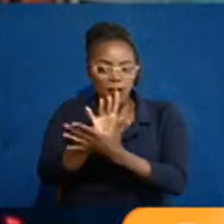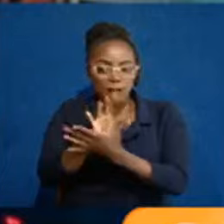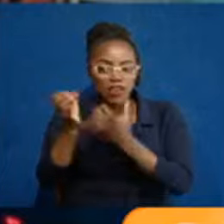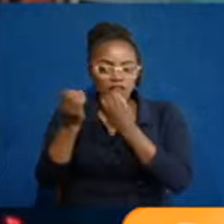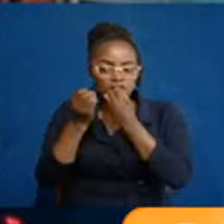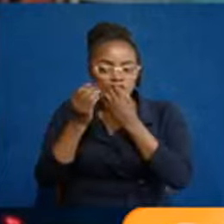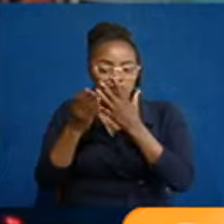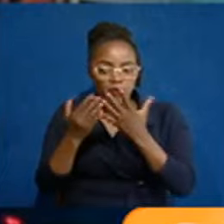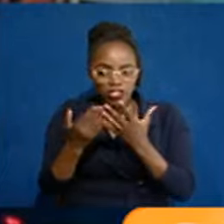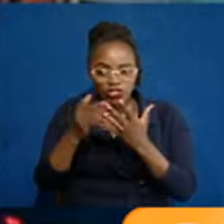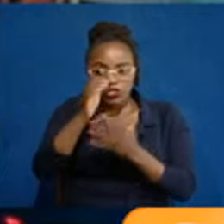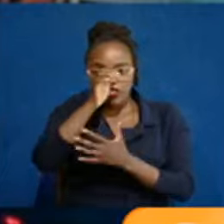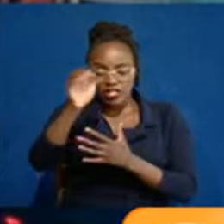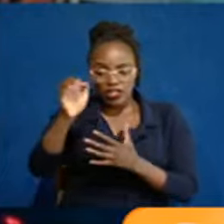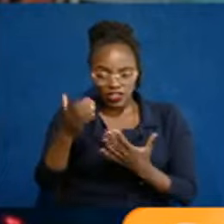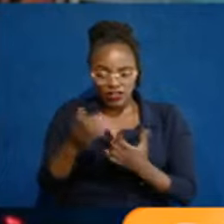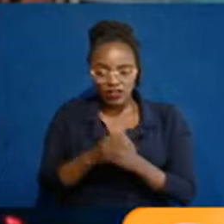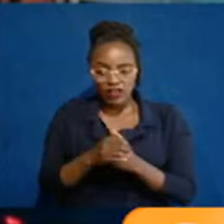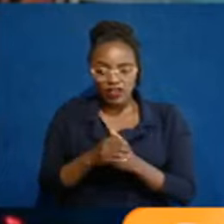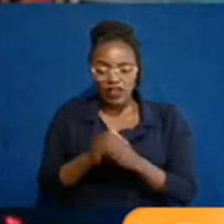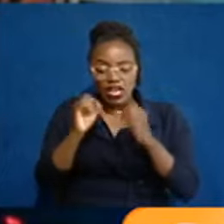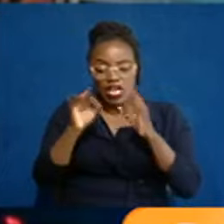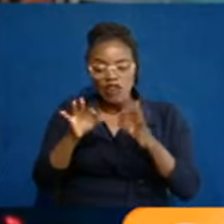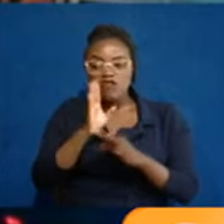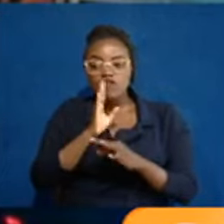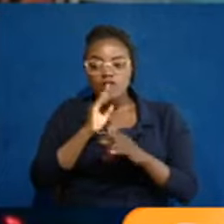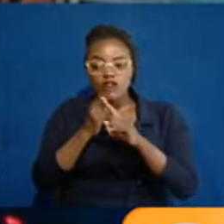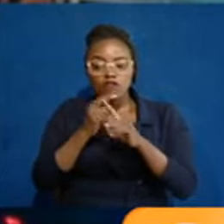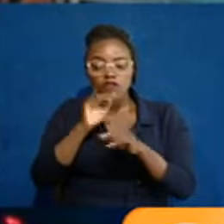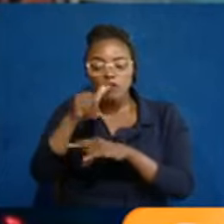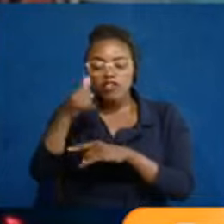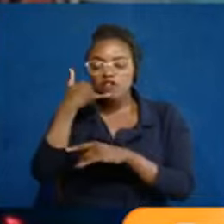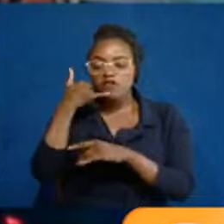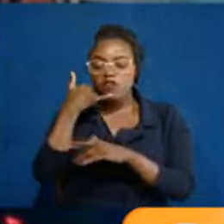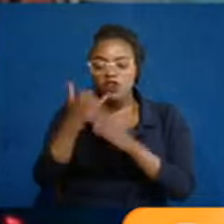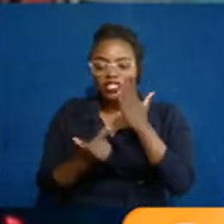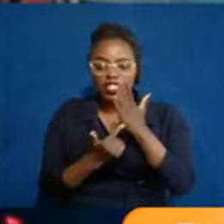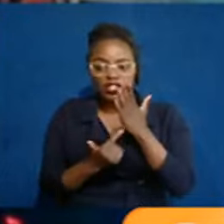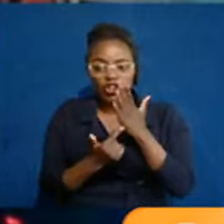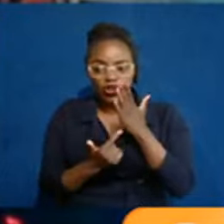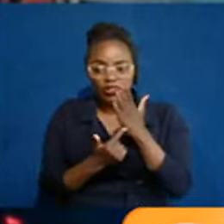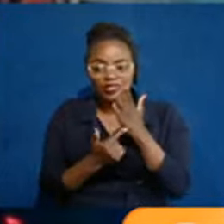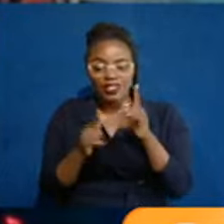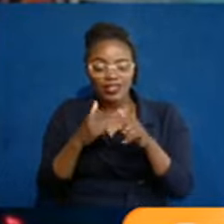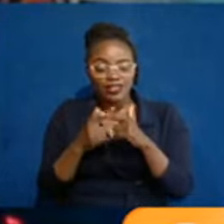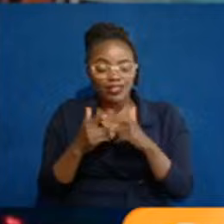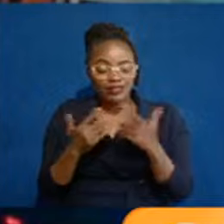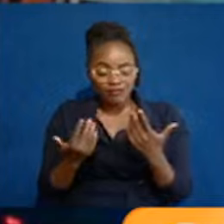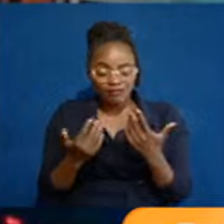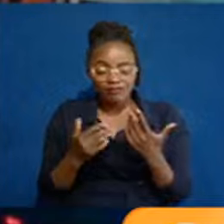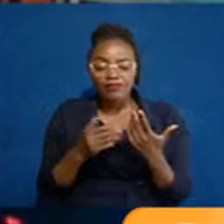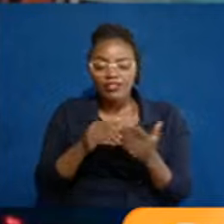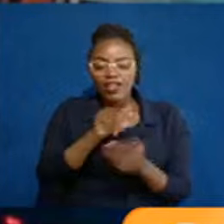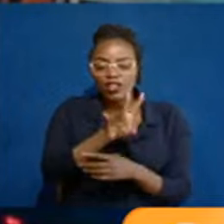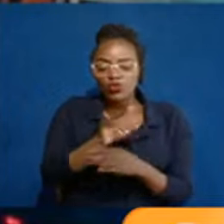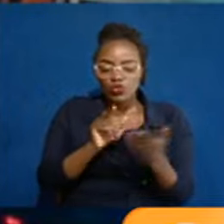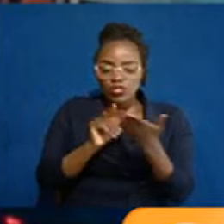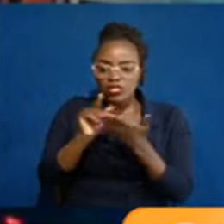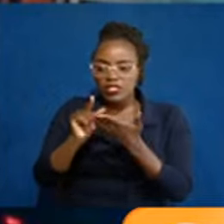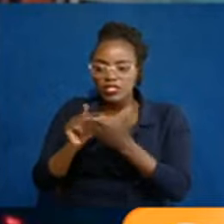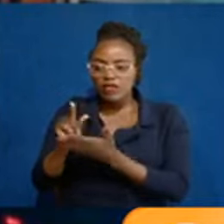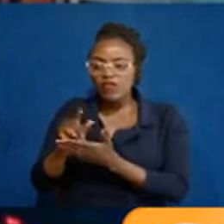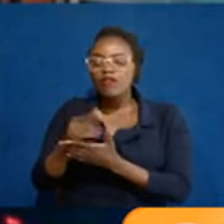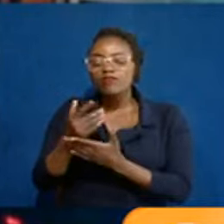information overload. If we're to borrow from the mobile telephone technology, a dual SIM should be our main